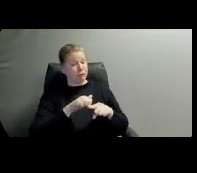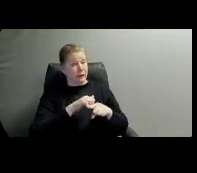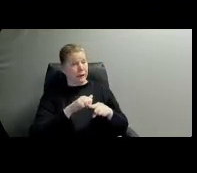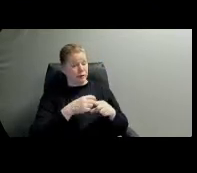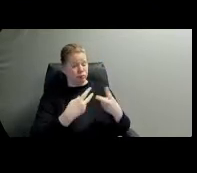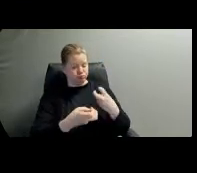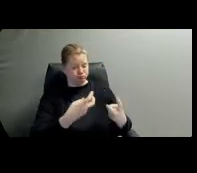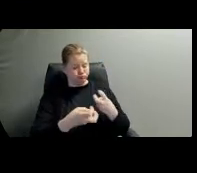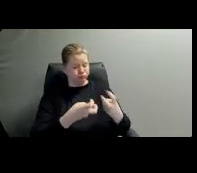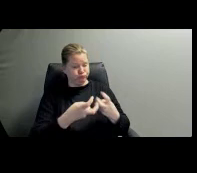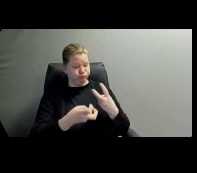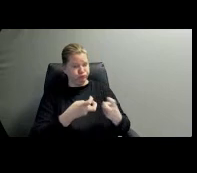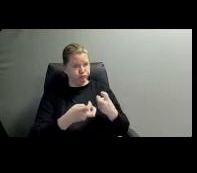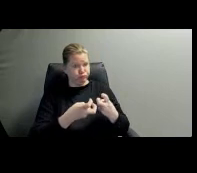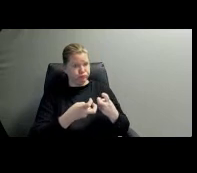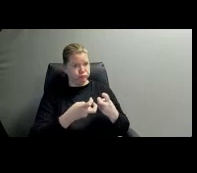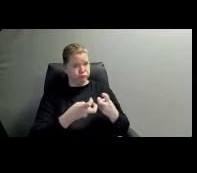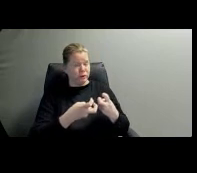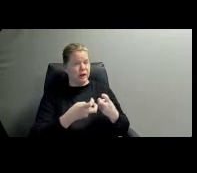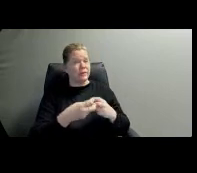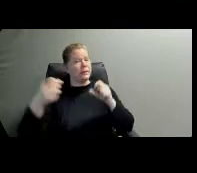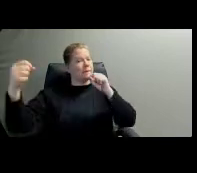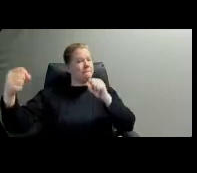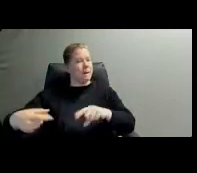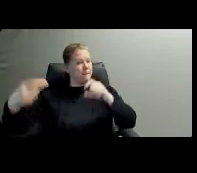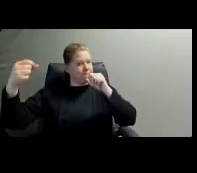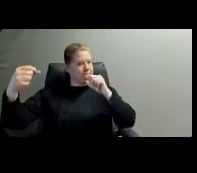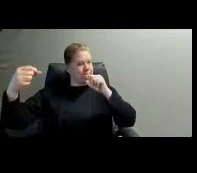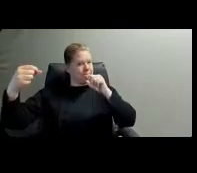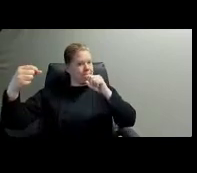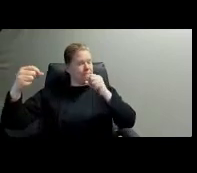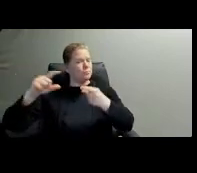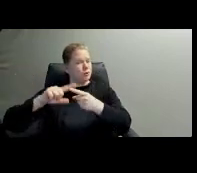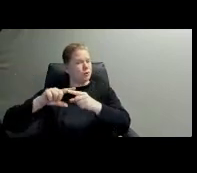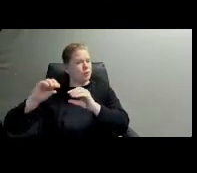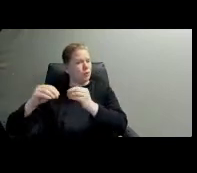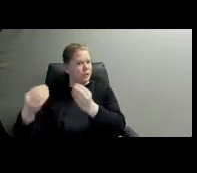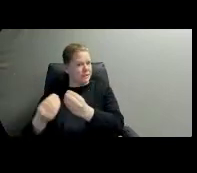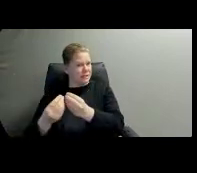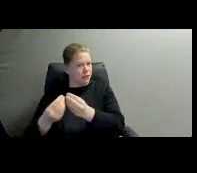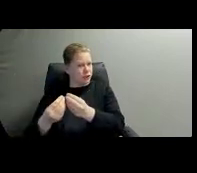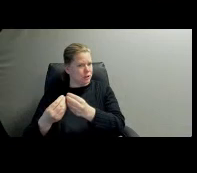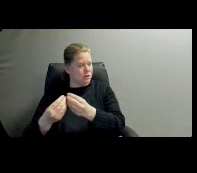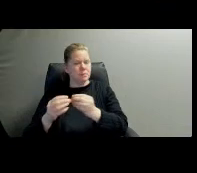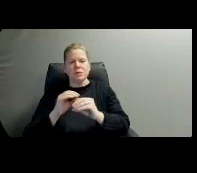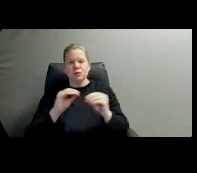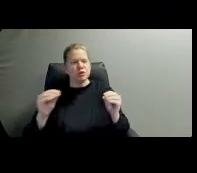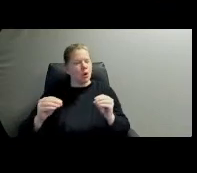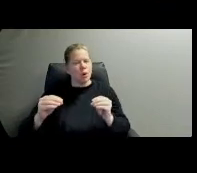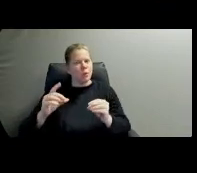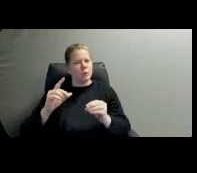is sent back to the organization, and that is what is being aggregated. So at this point, there is no data sharing happening